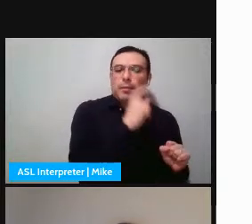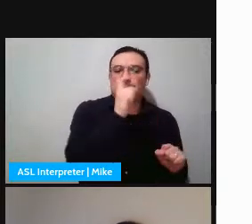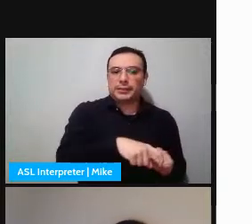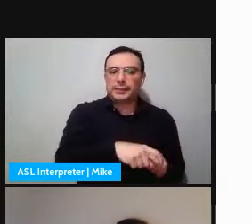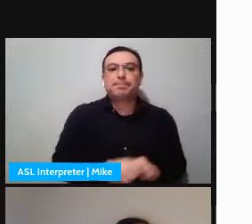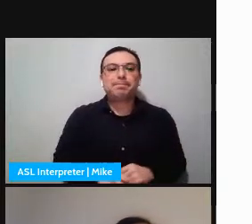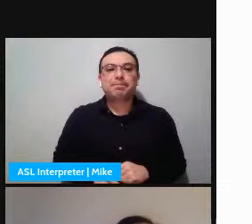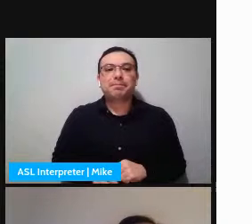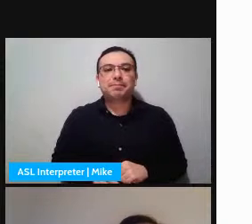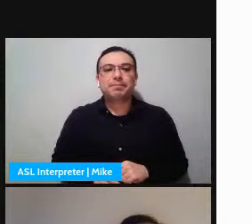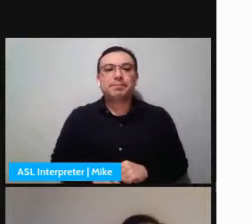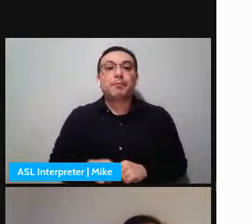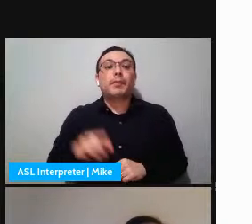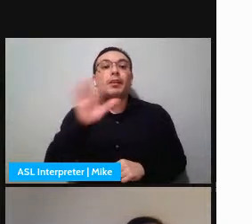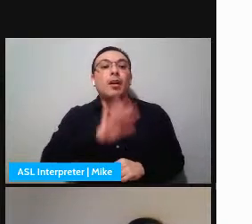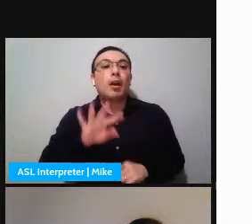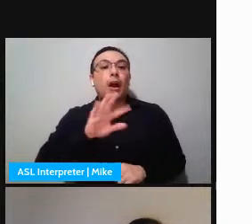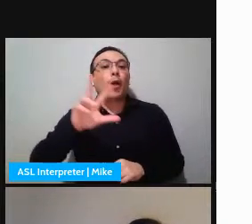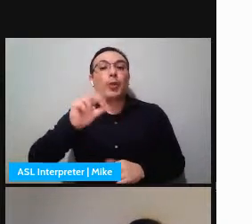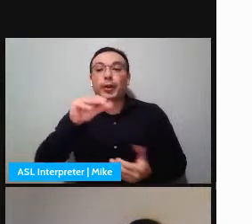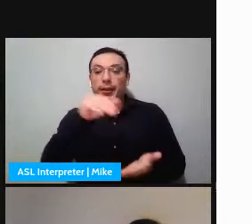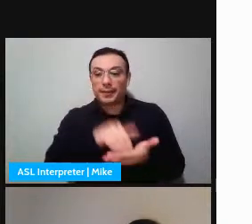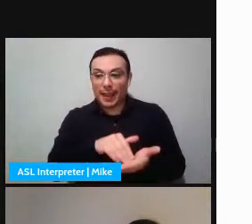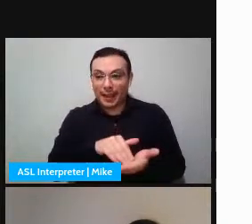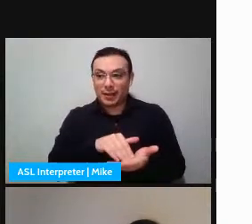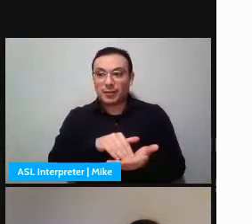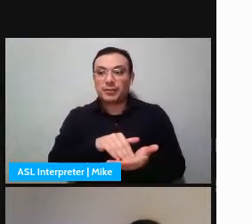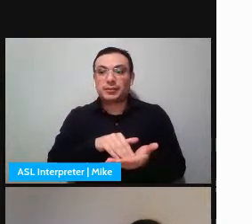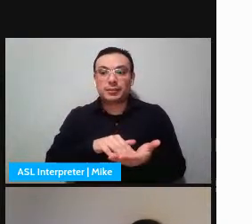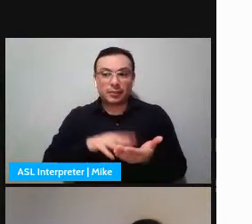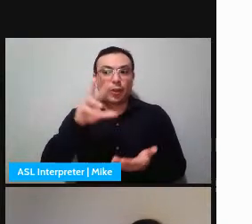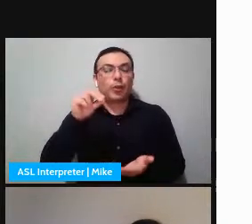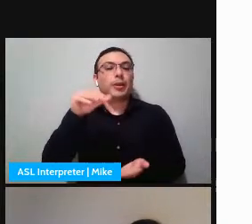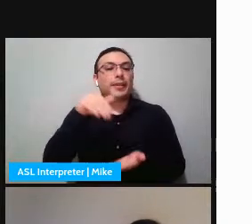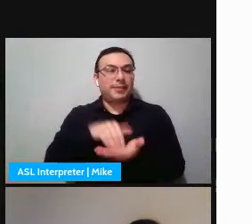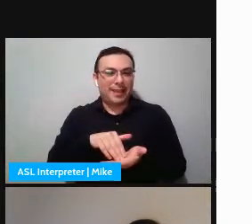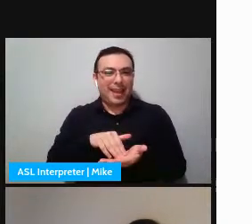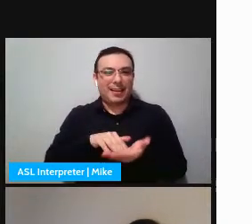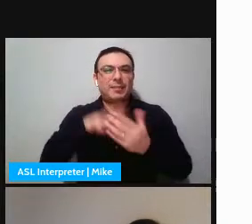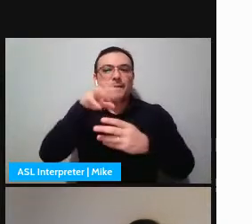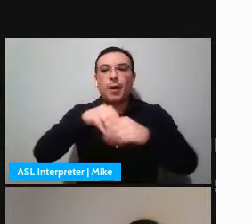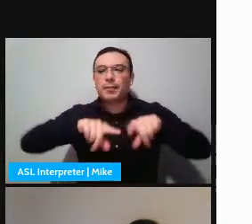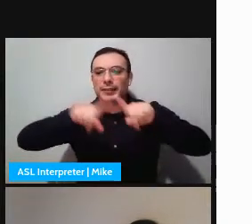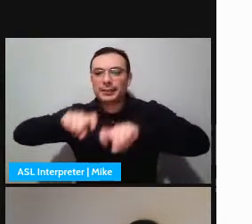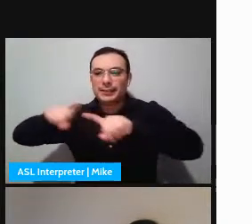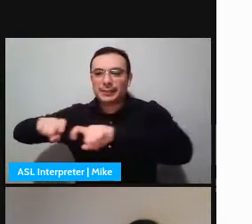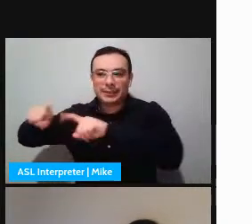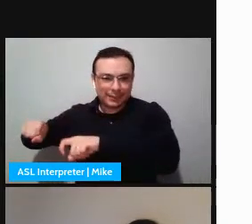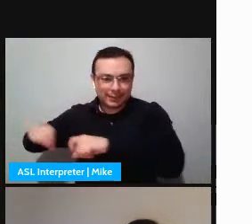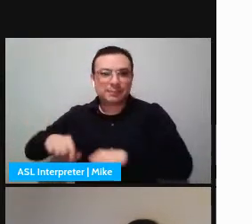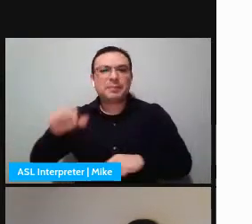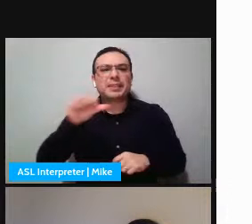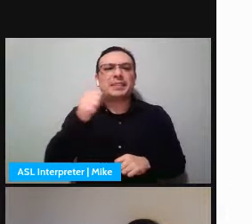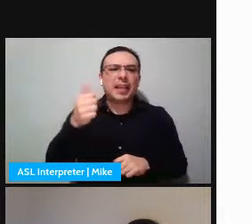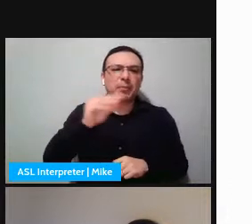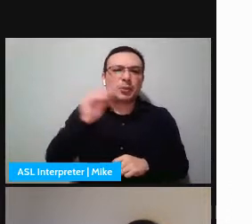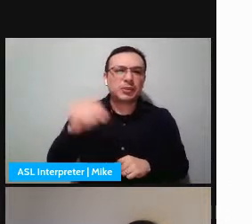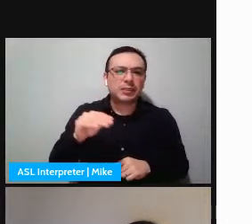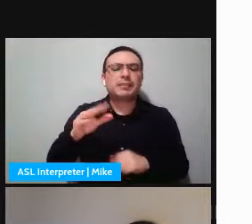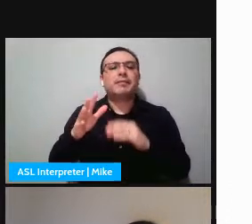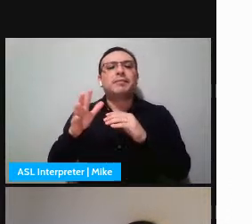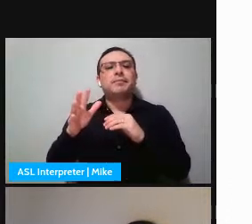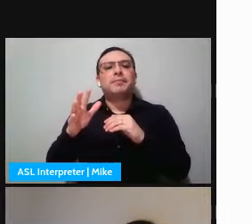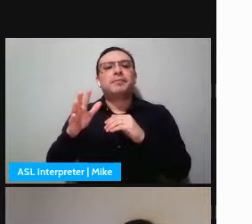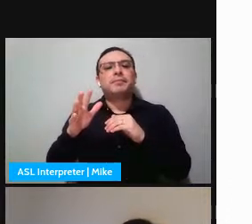enrolled in the Moderna trials. And again, around 10% African American and around 20%